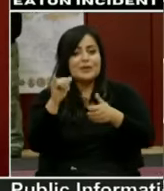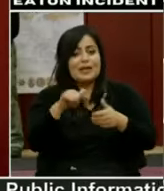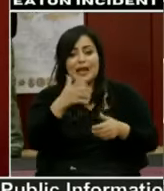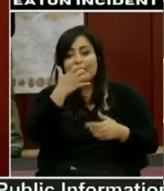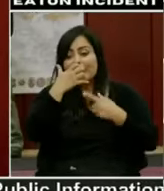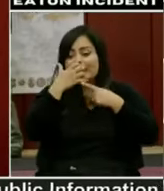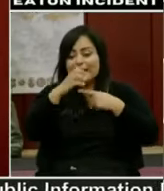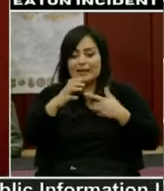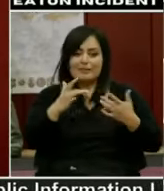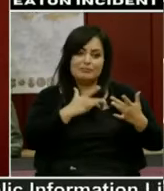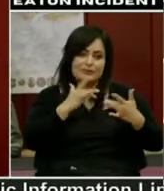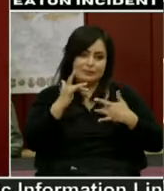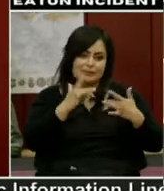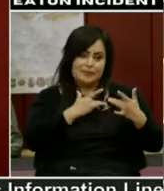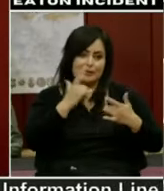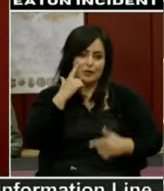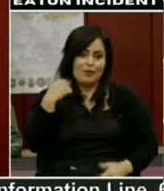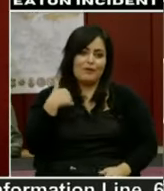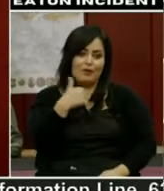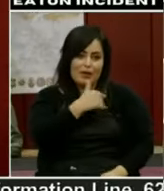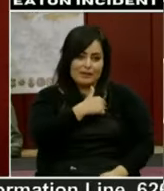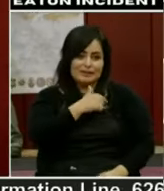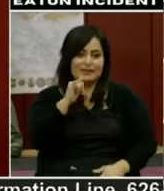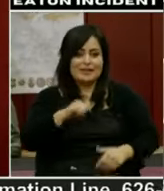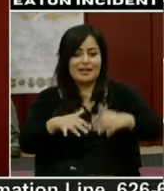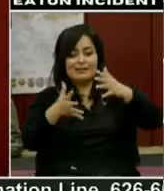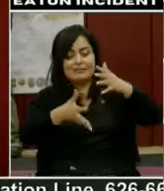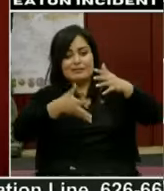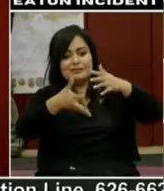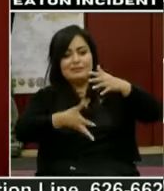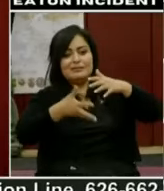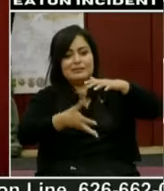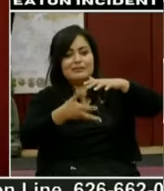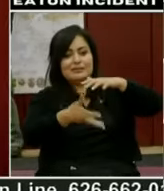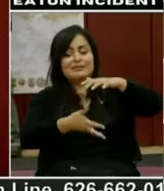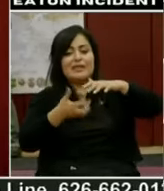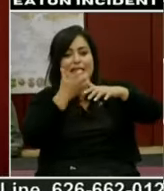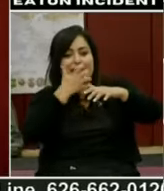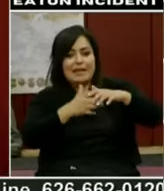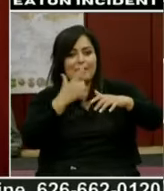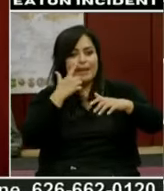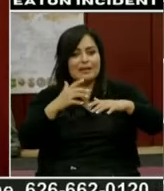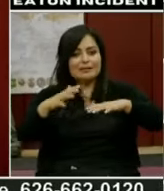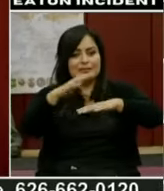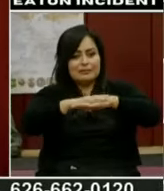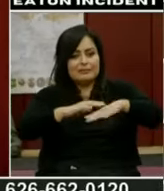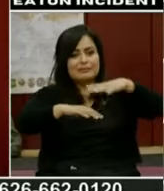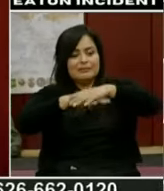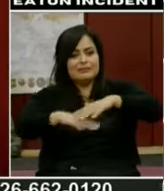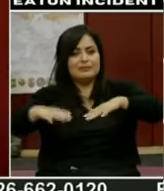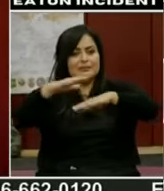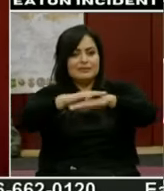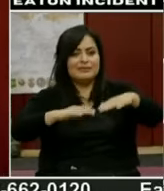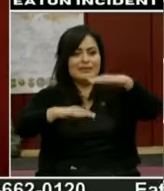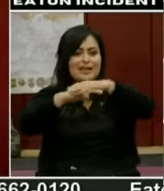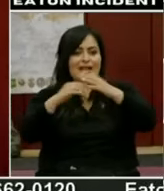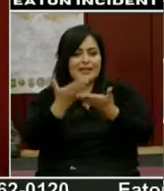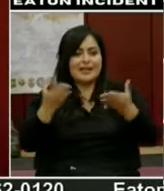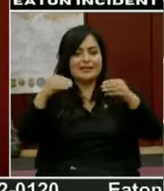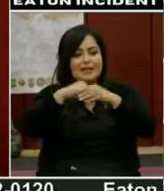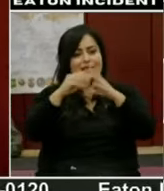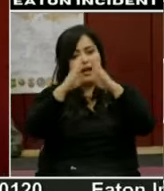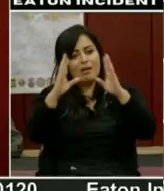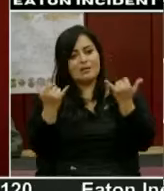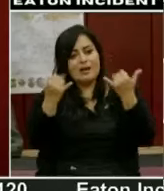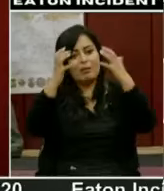us, and they will continue there just because of so much material that we have in our houses. So those